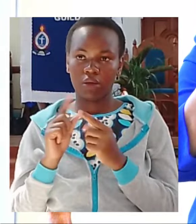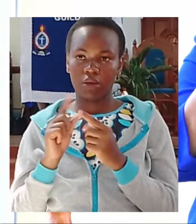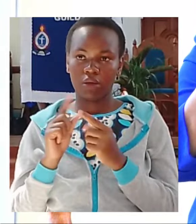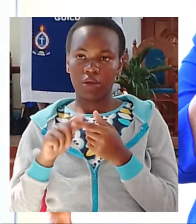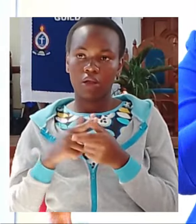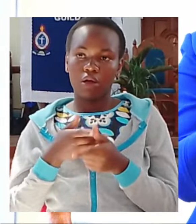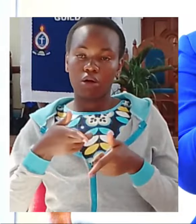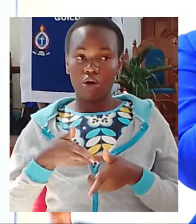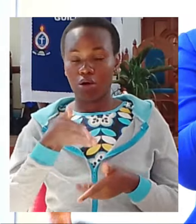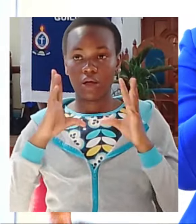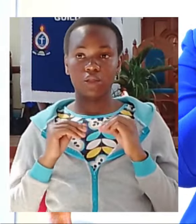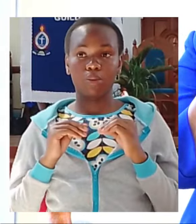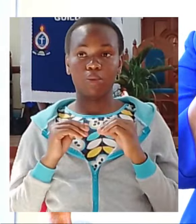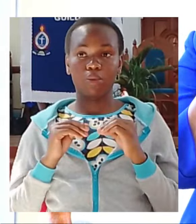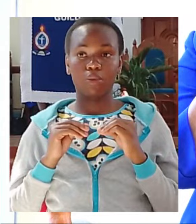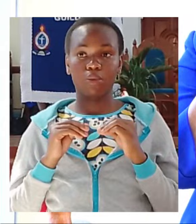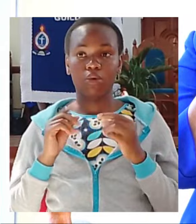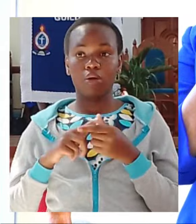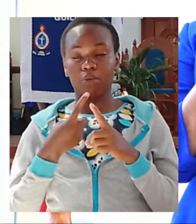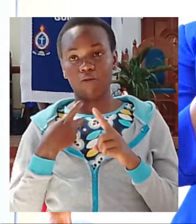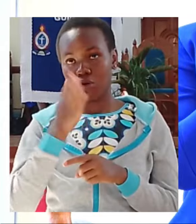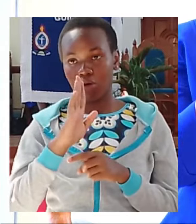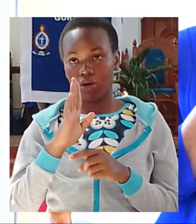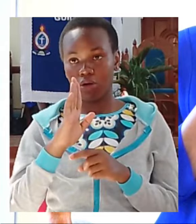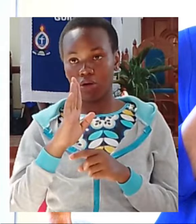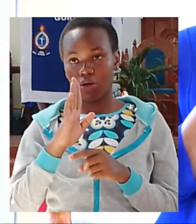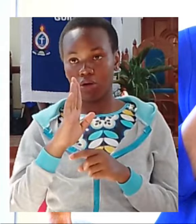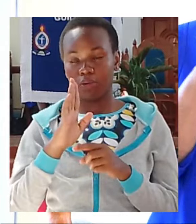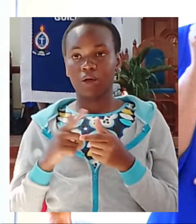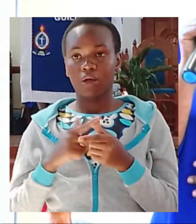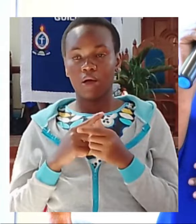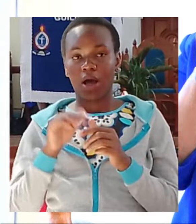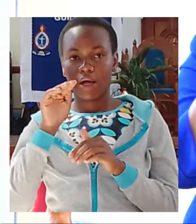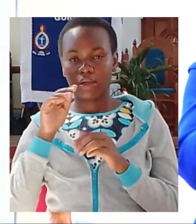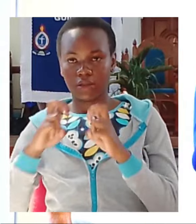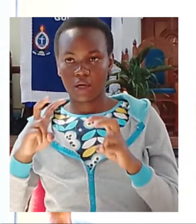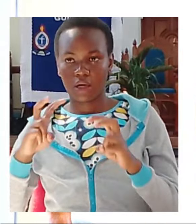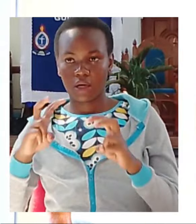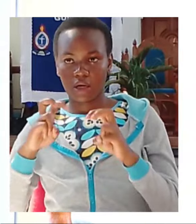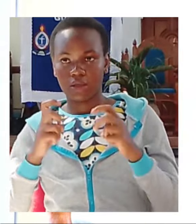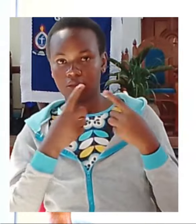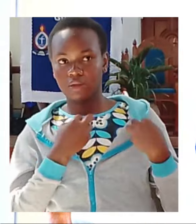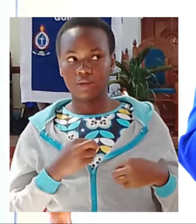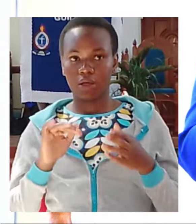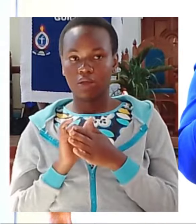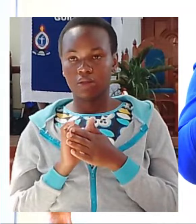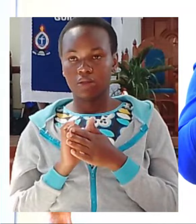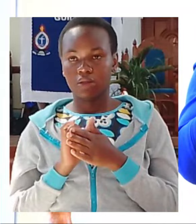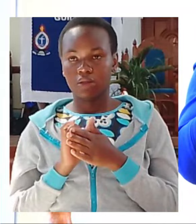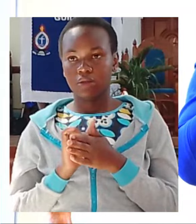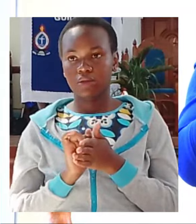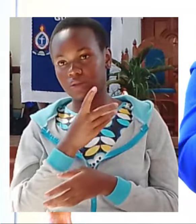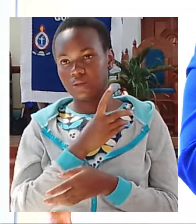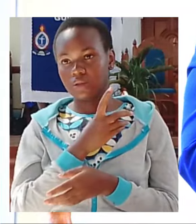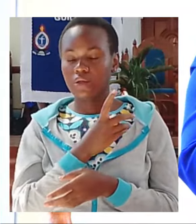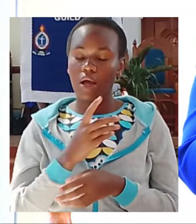be acceptable before you. Tell God, search my heart on this day. And if there is anything